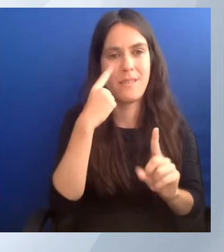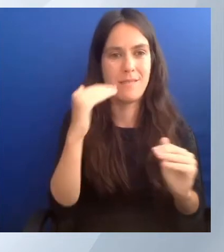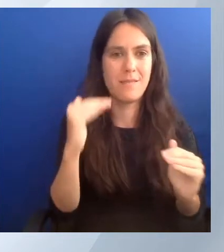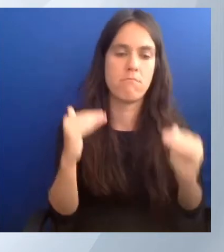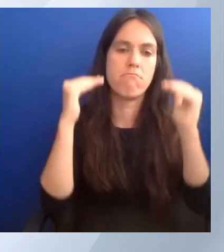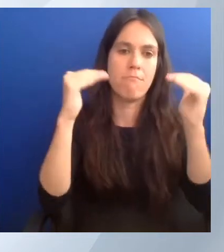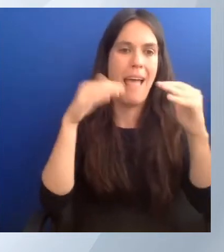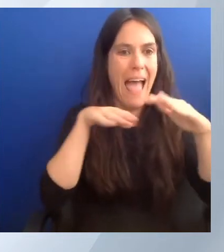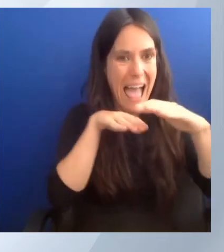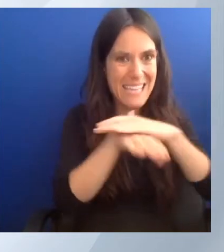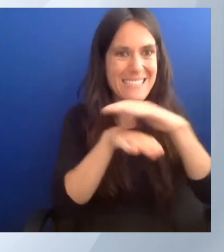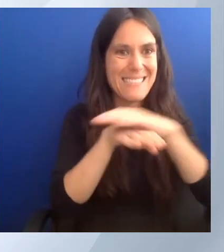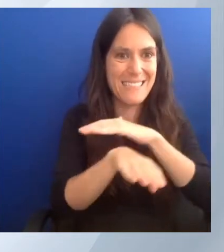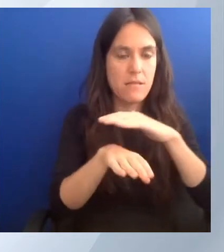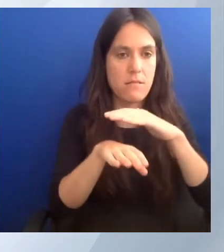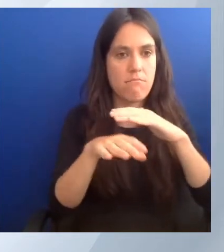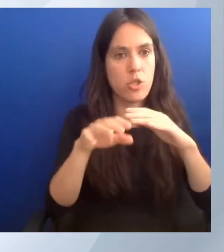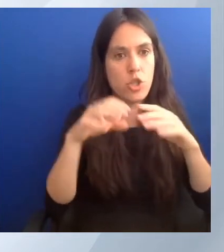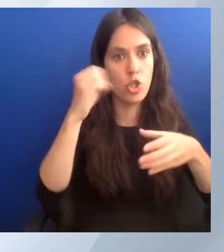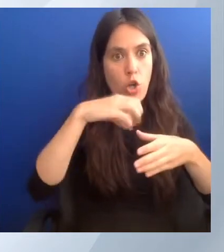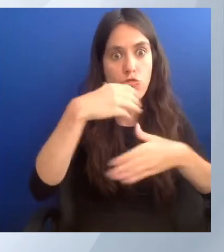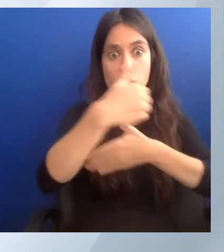account across the web. So